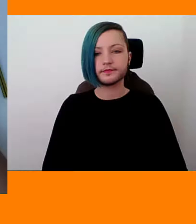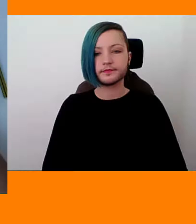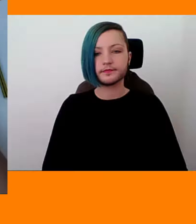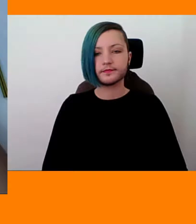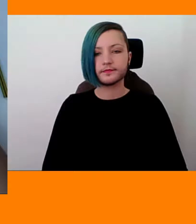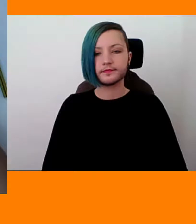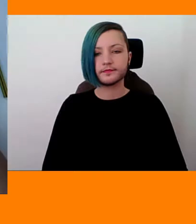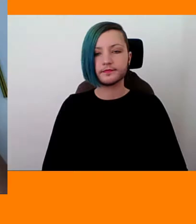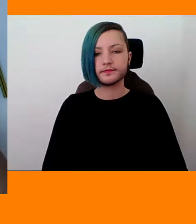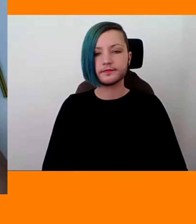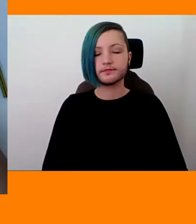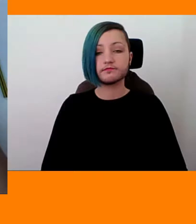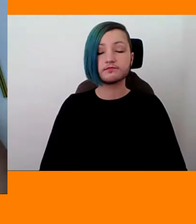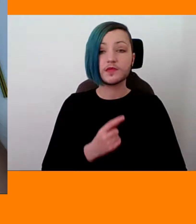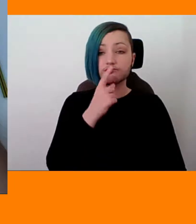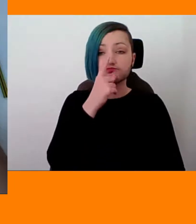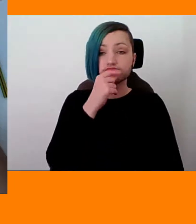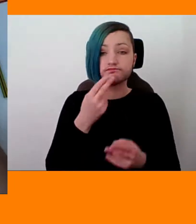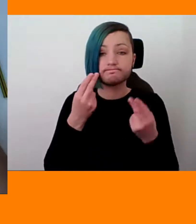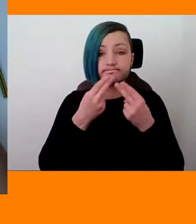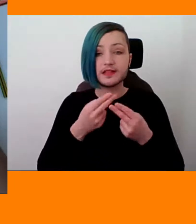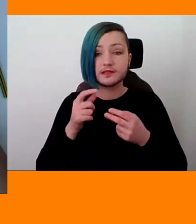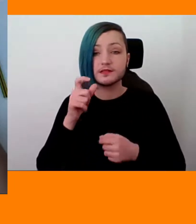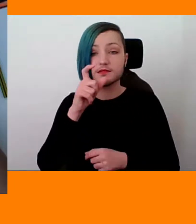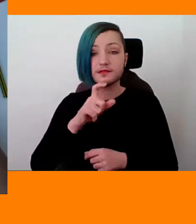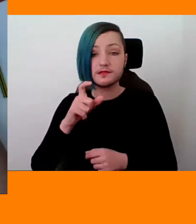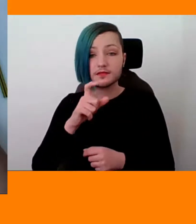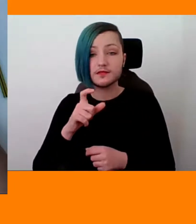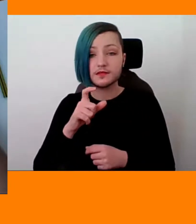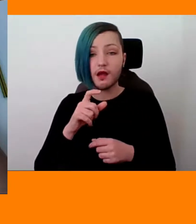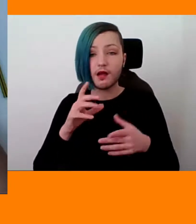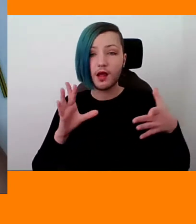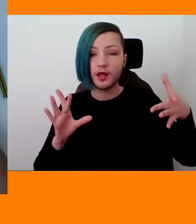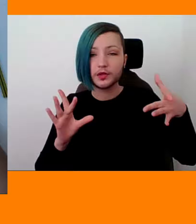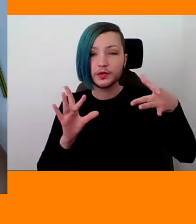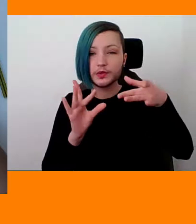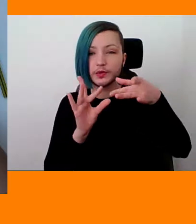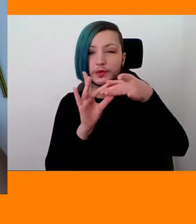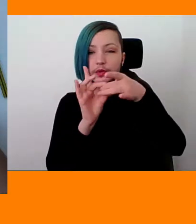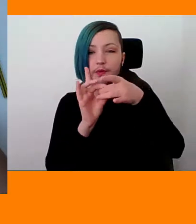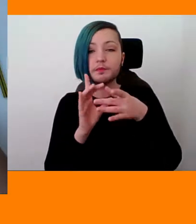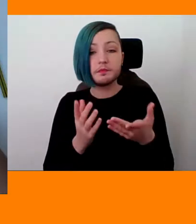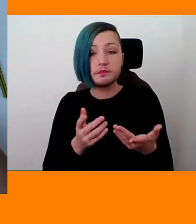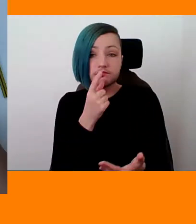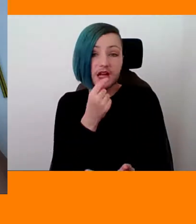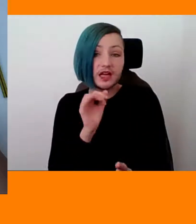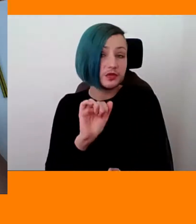And if you want to use your darker colour to just bring some of the strands together, you can.